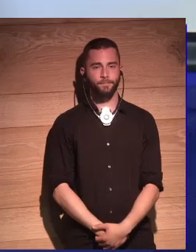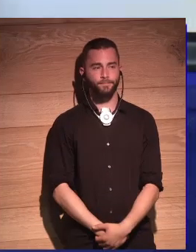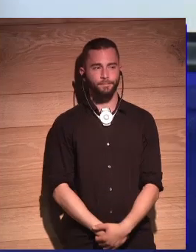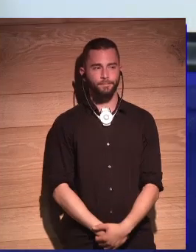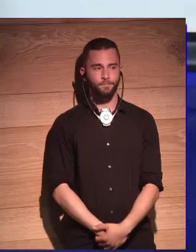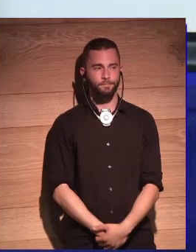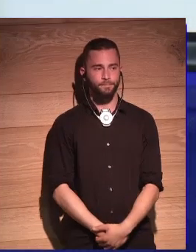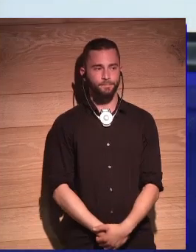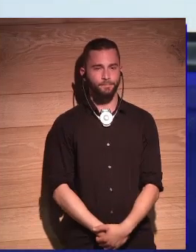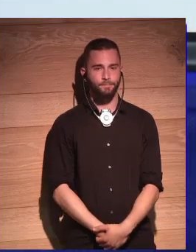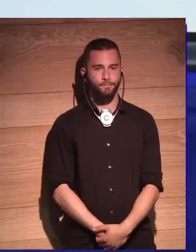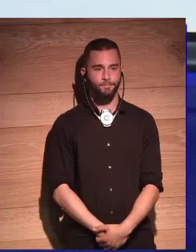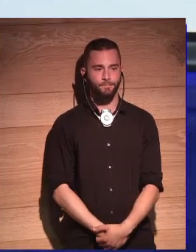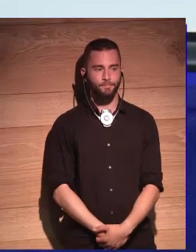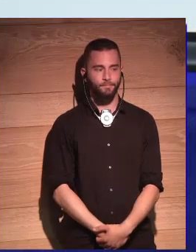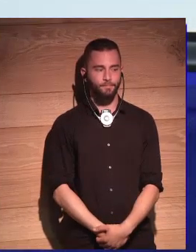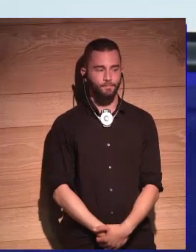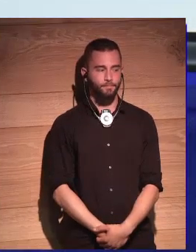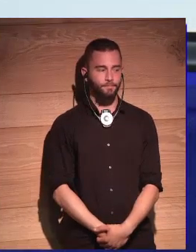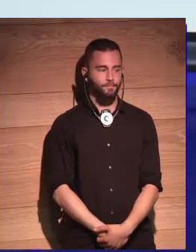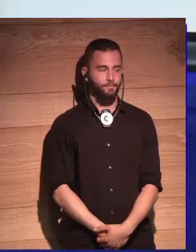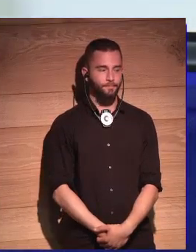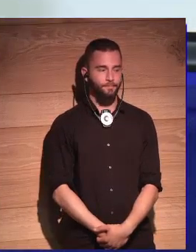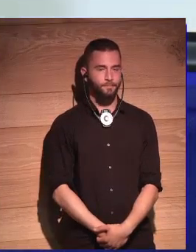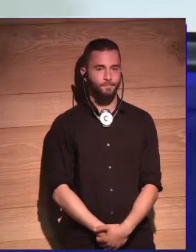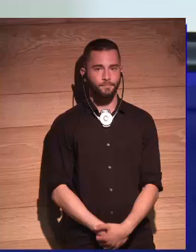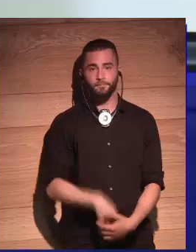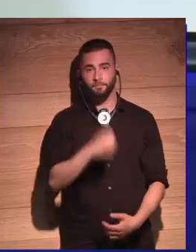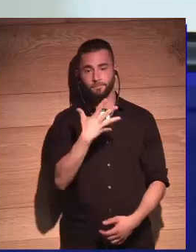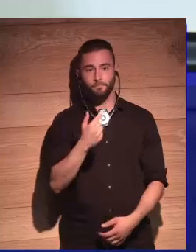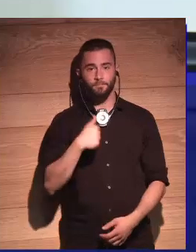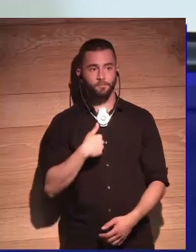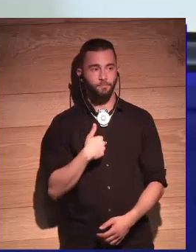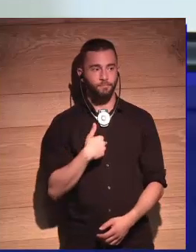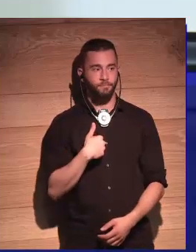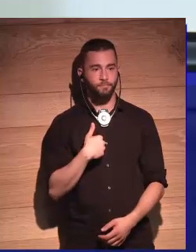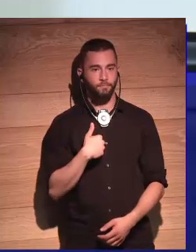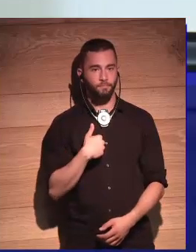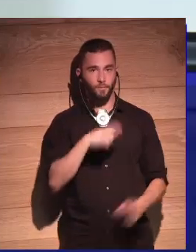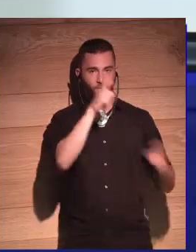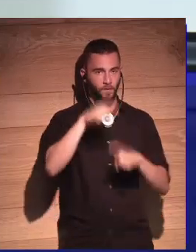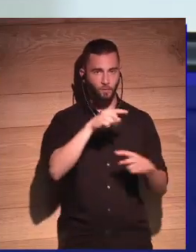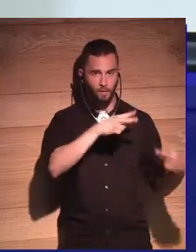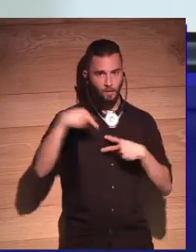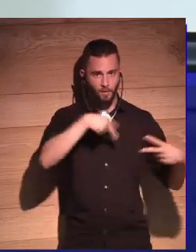have? Okay, so I just translated in my head. Okay. Okay, so I think I understood it